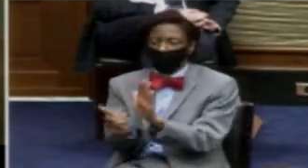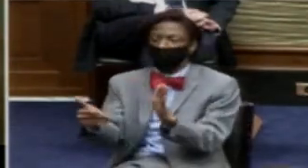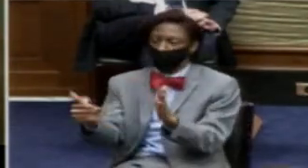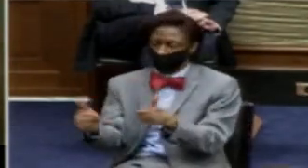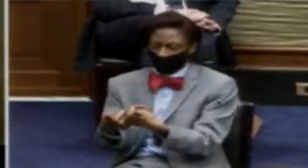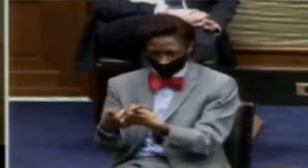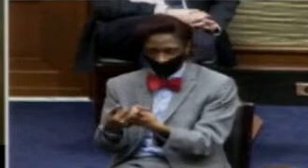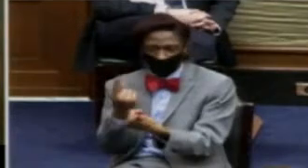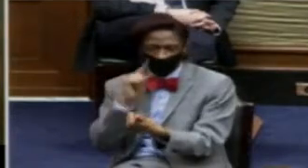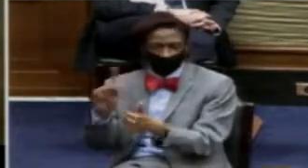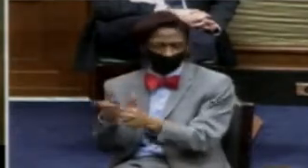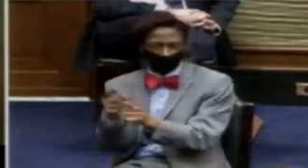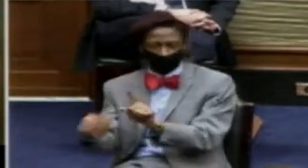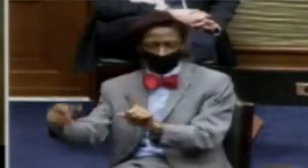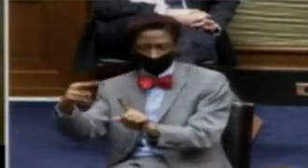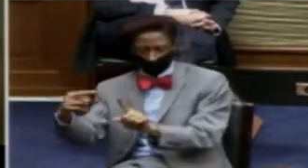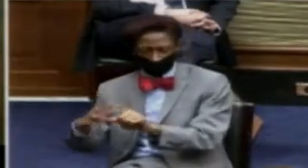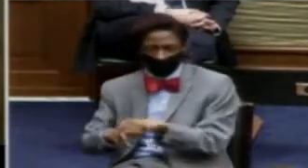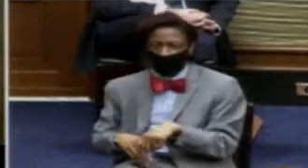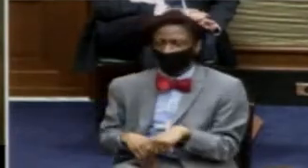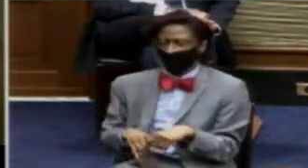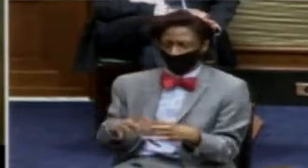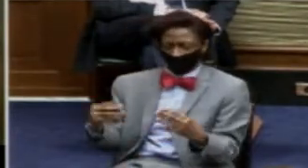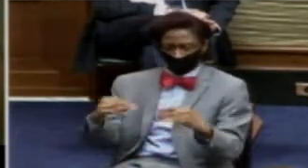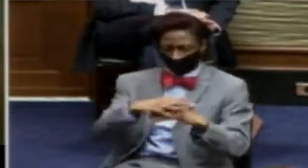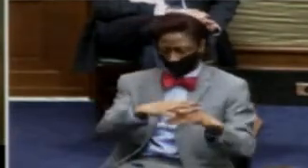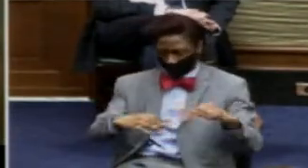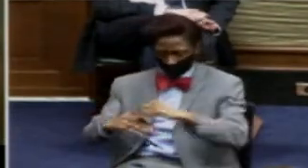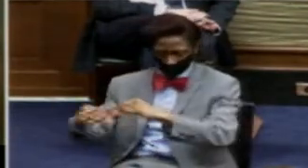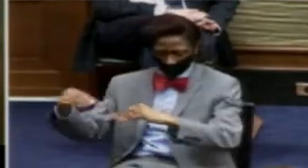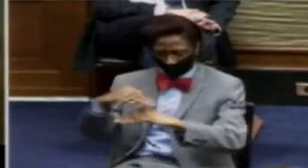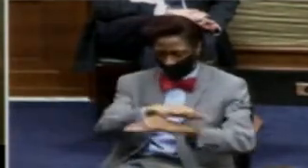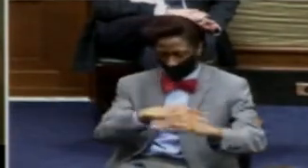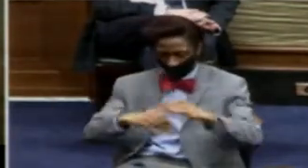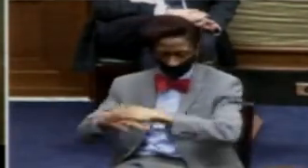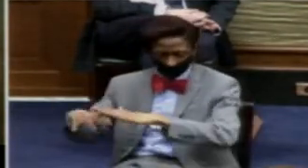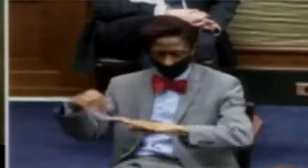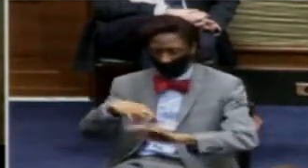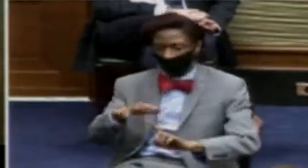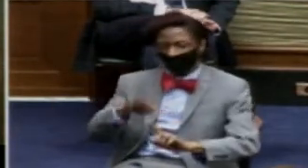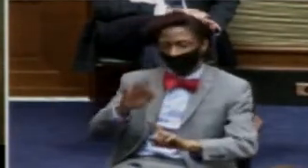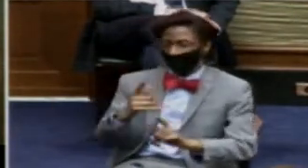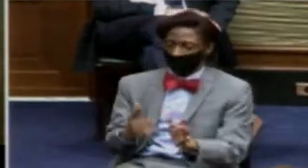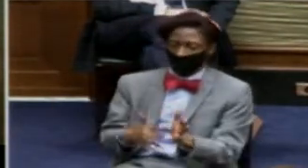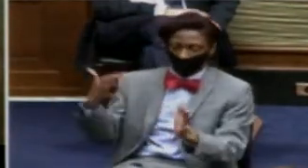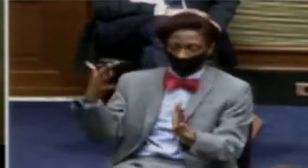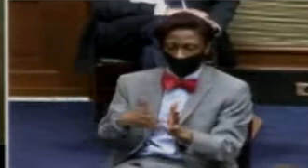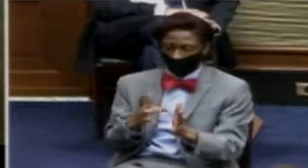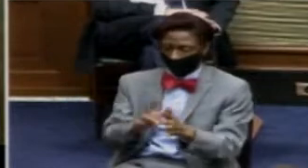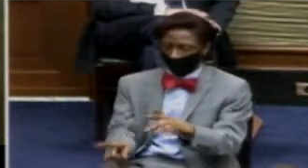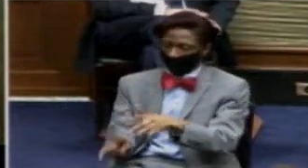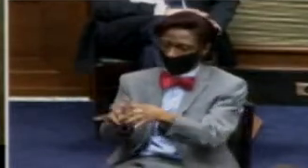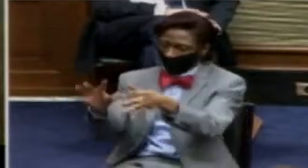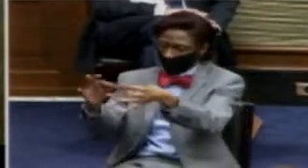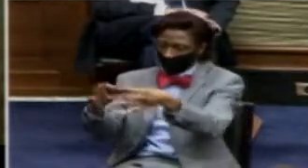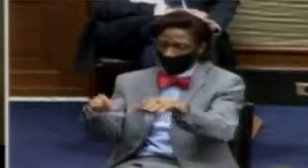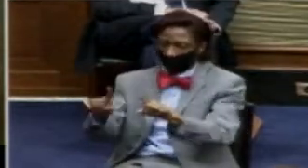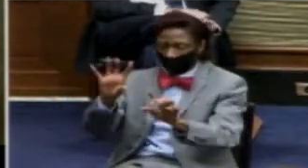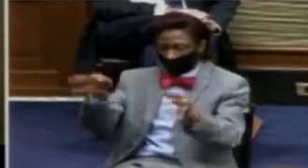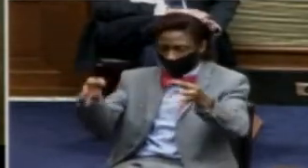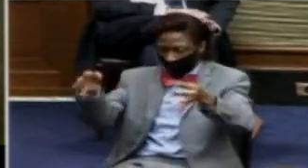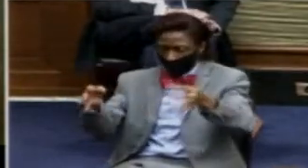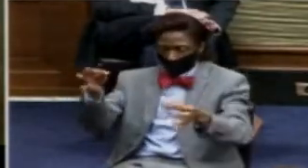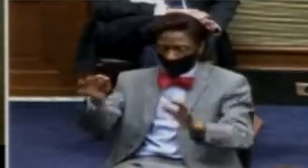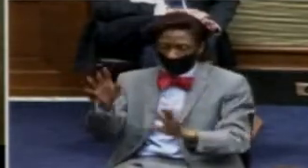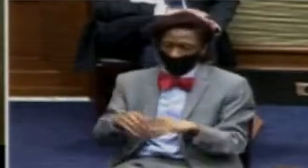impression. The interplay among these constitutional provisions has rarely been raised in federal courts, so there is very